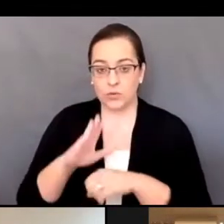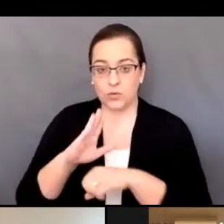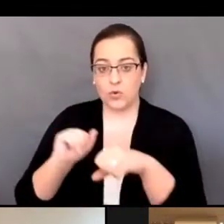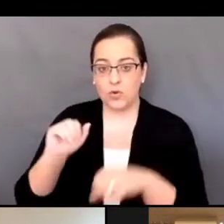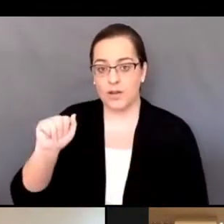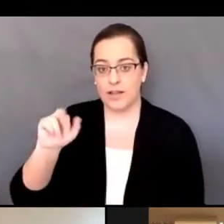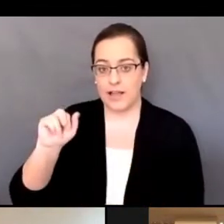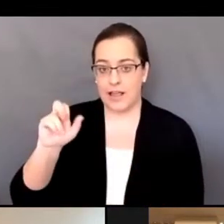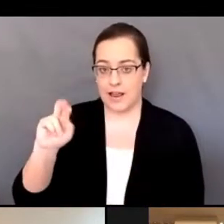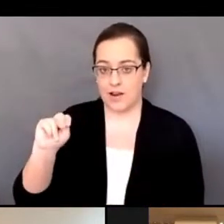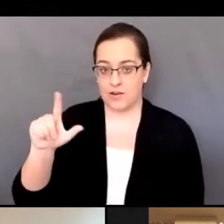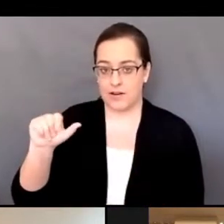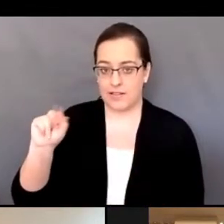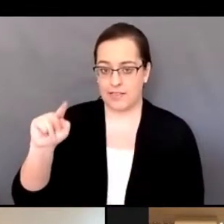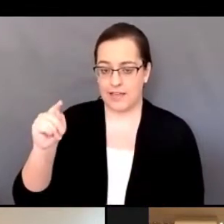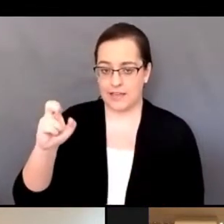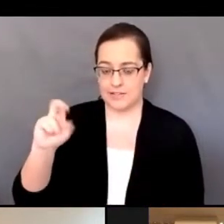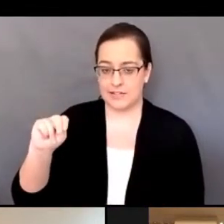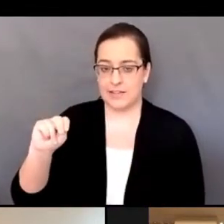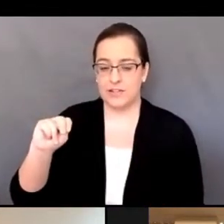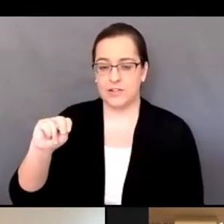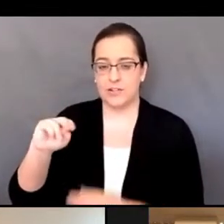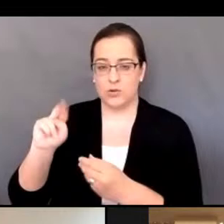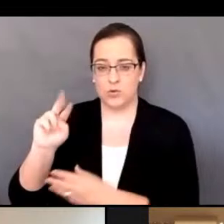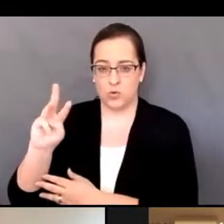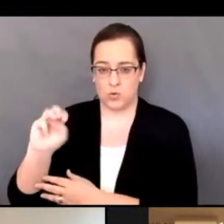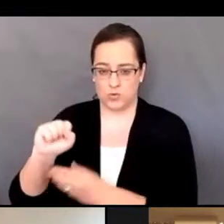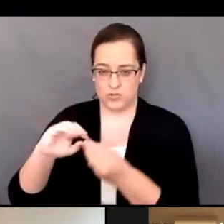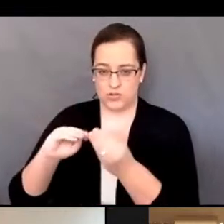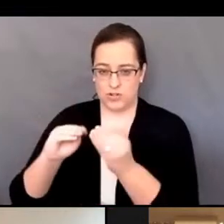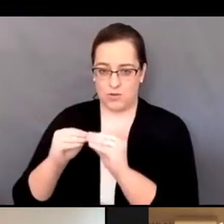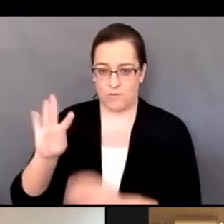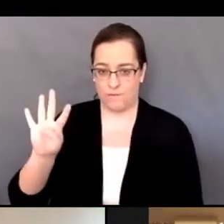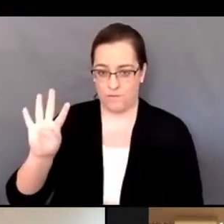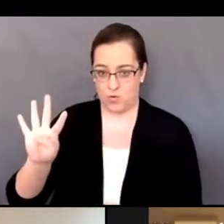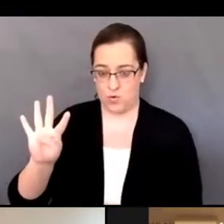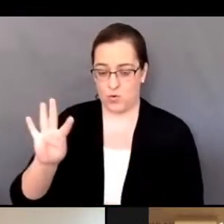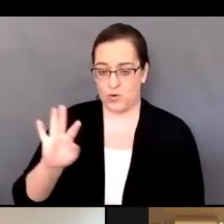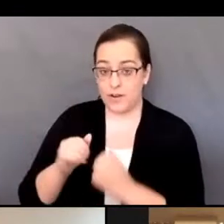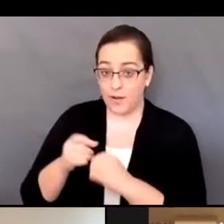Aaron Langston, KEMR Channel 4. Aaron, how are you?